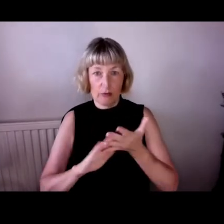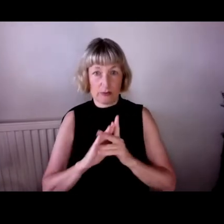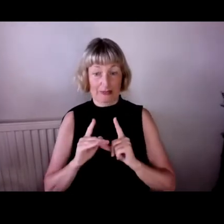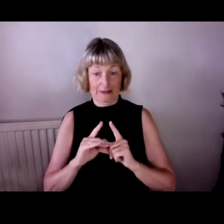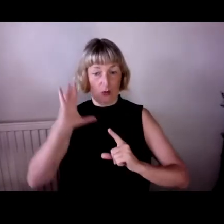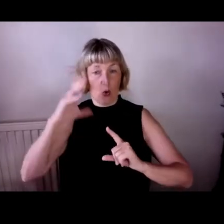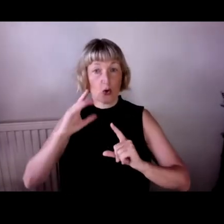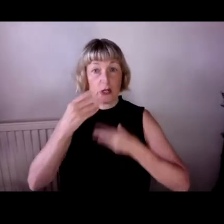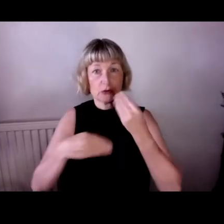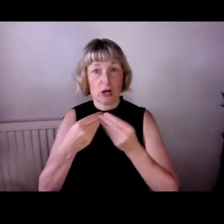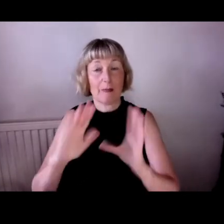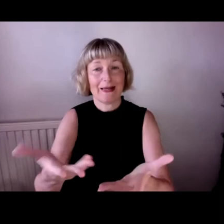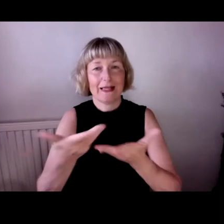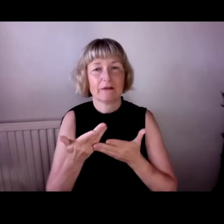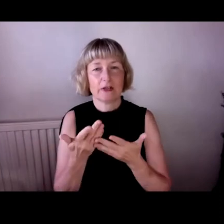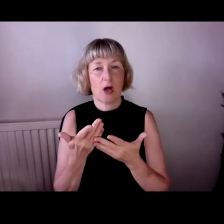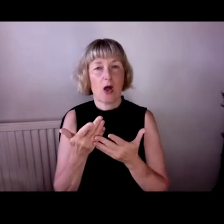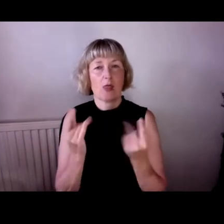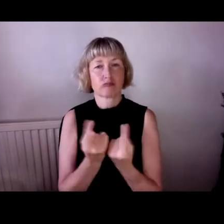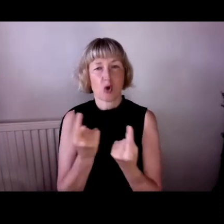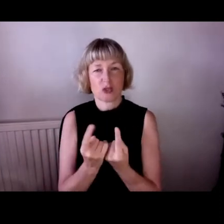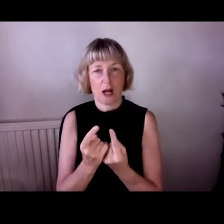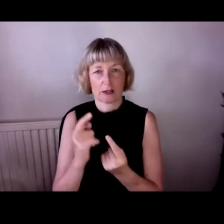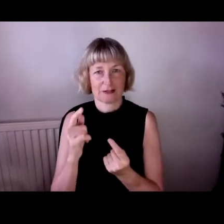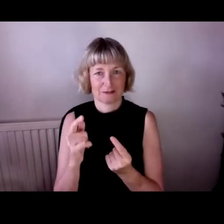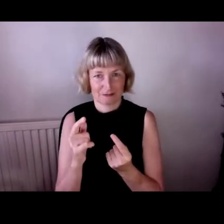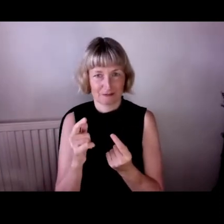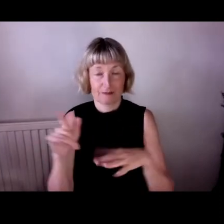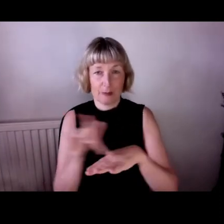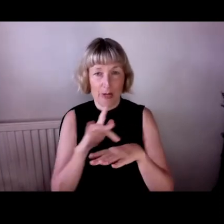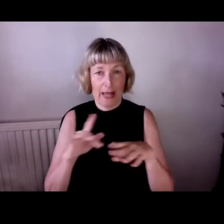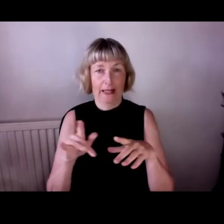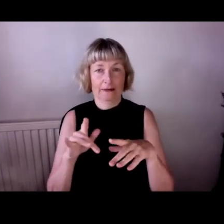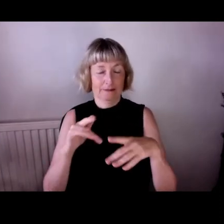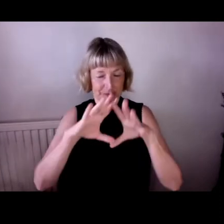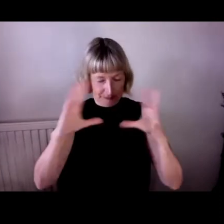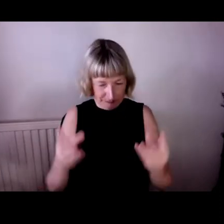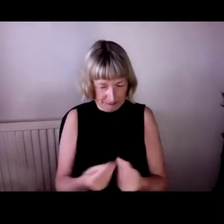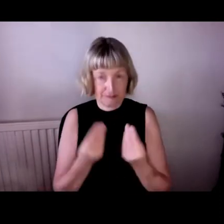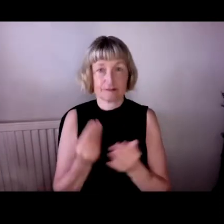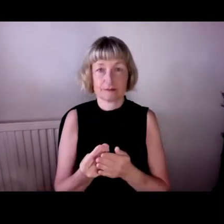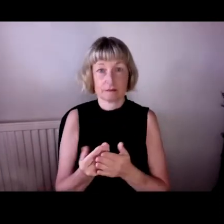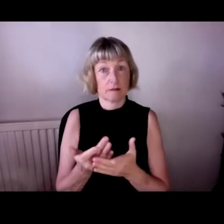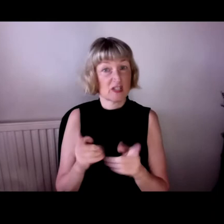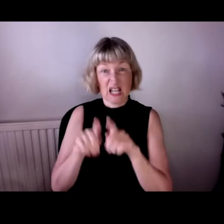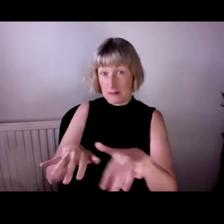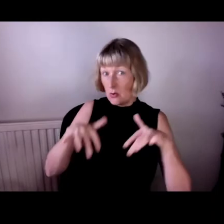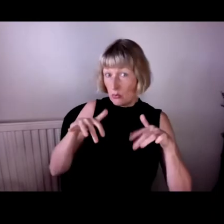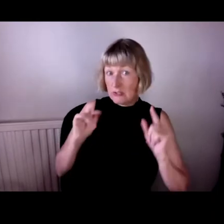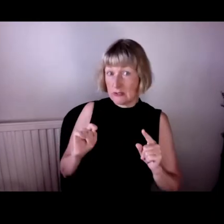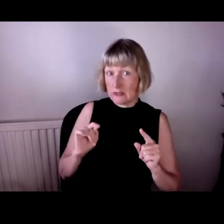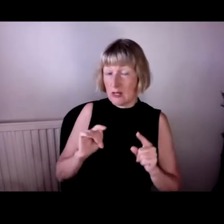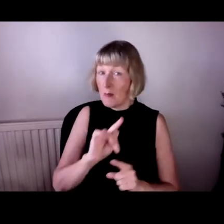product. Now, that to some extent, that's good because that's what audiences are going to be witnessing. They're going to have the finished product. But unless you